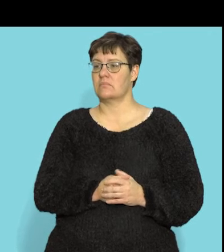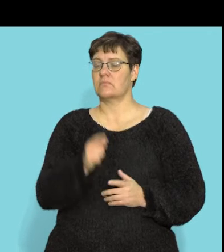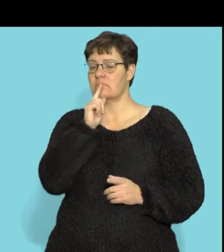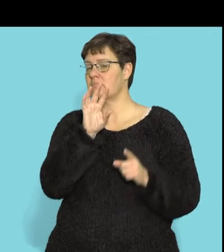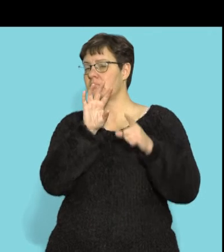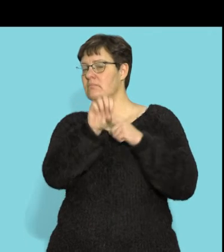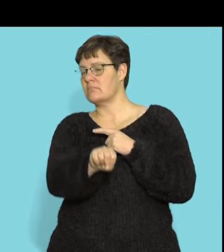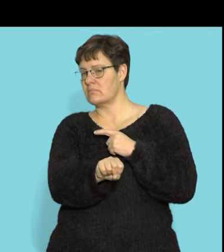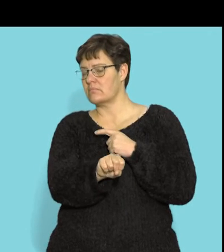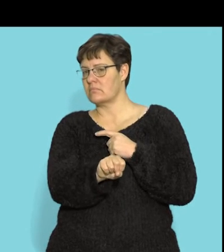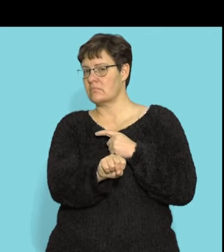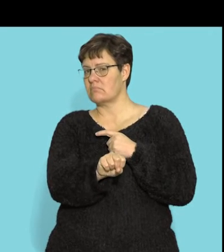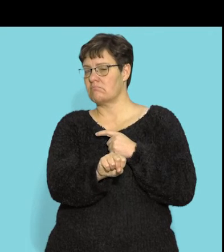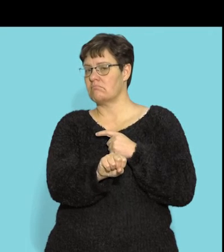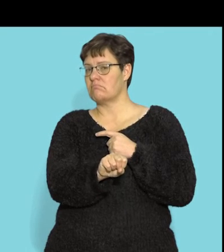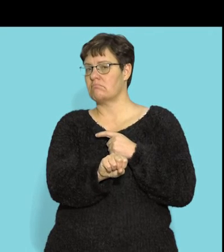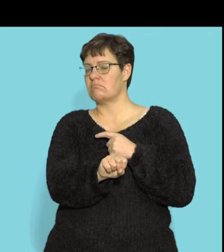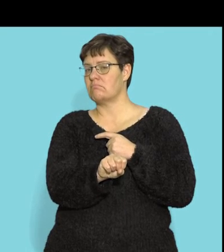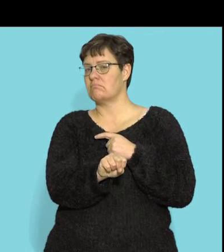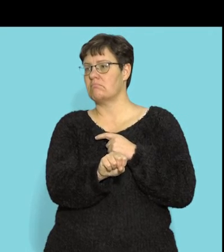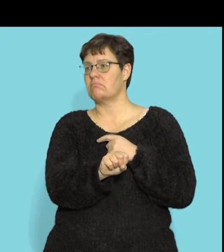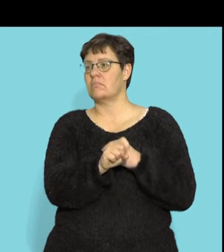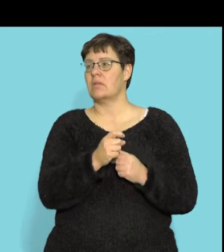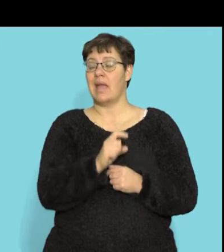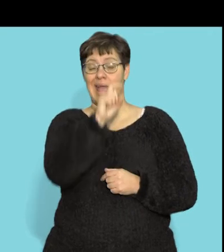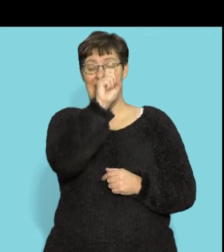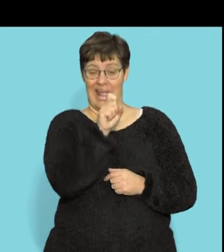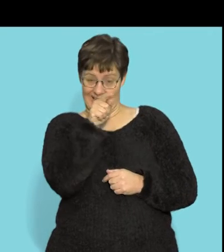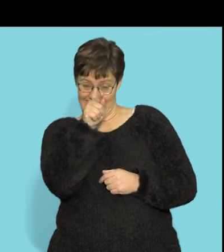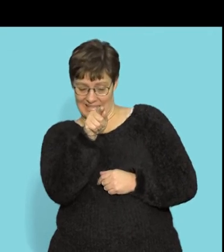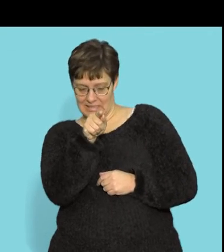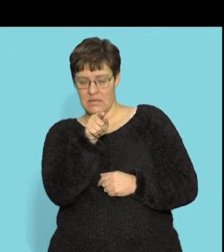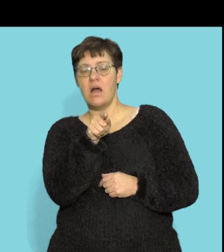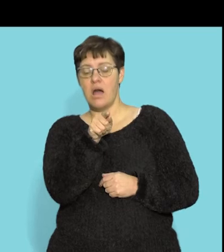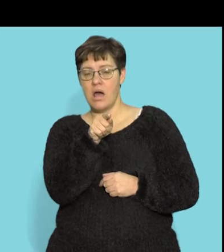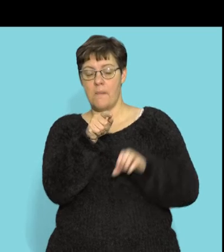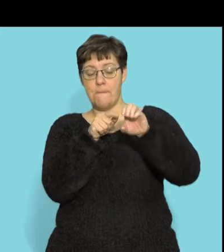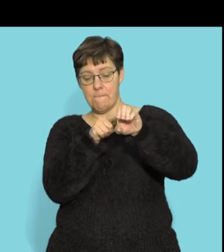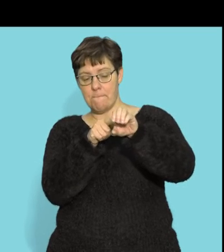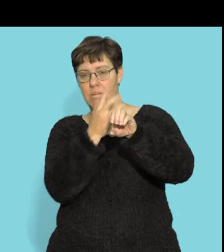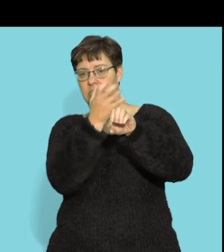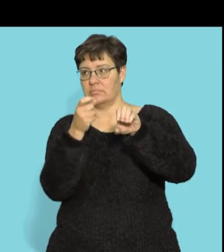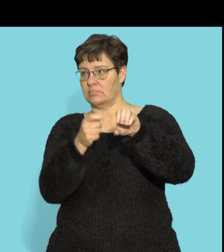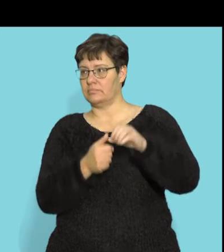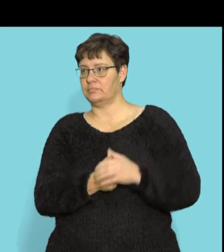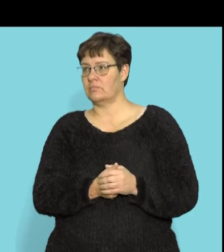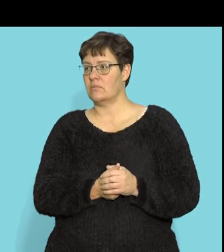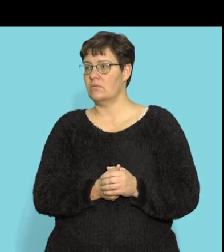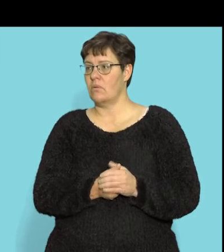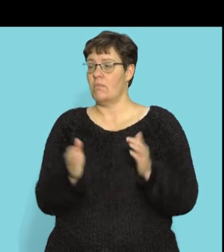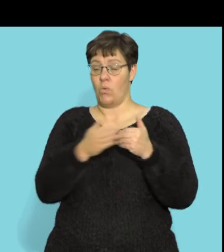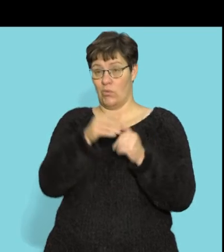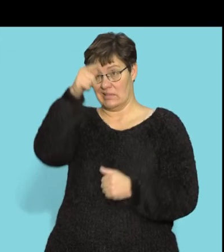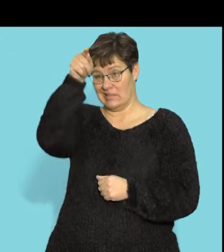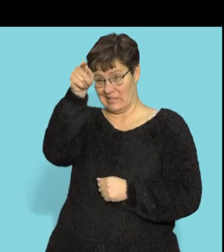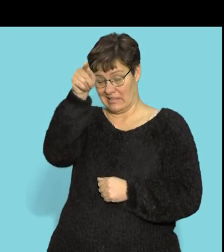do with determining the magnitude of current in component X. So we can close that switch